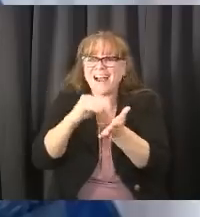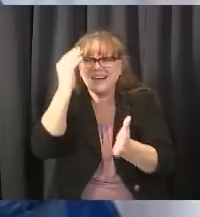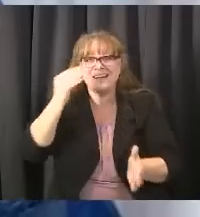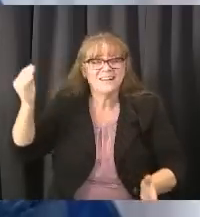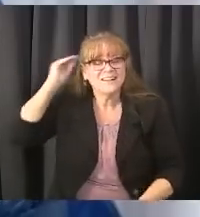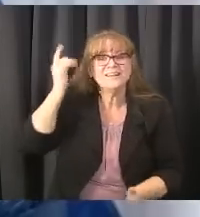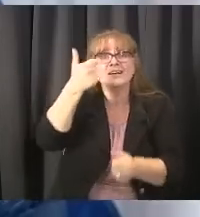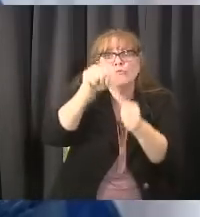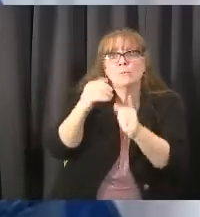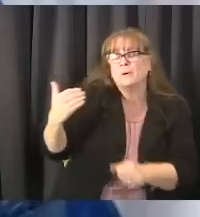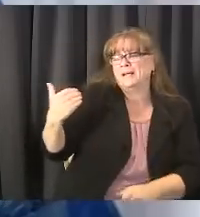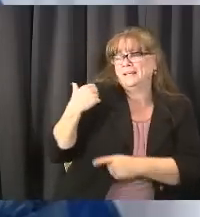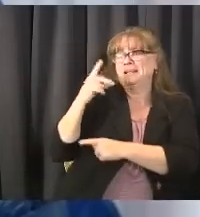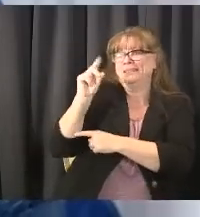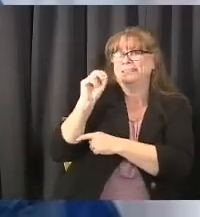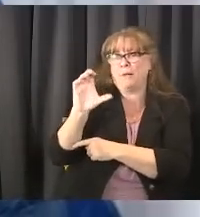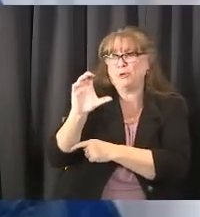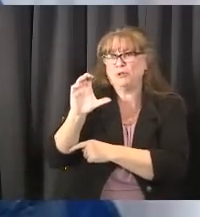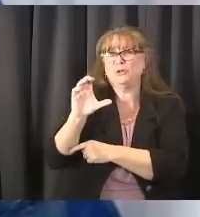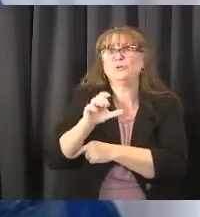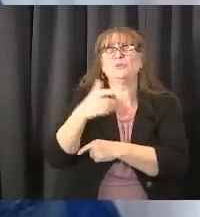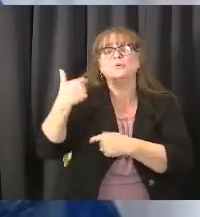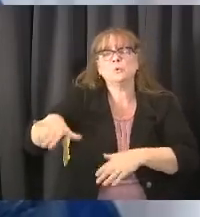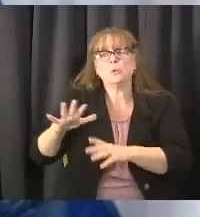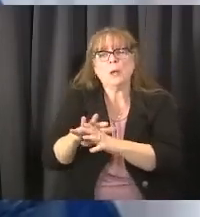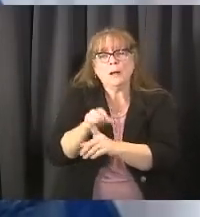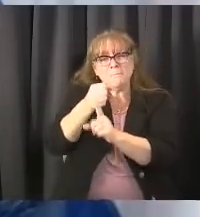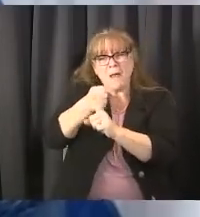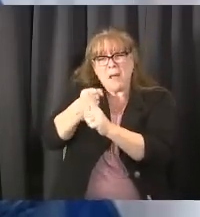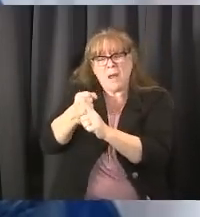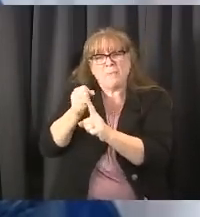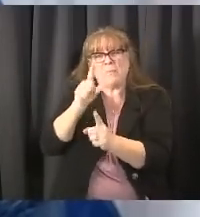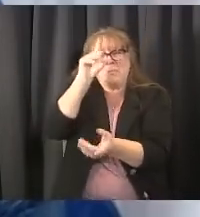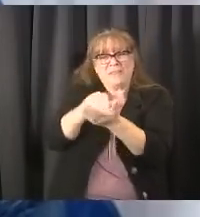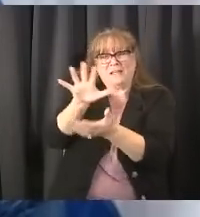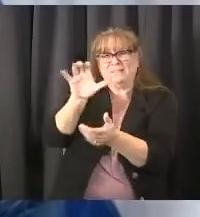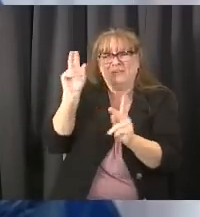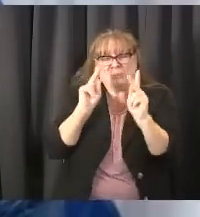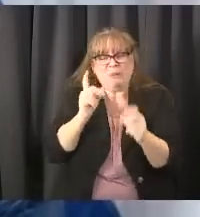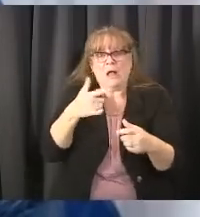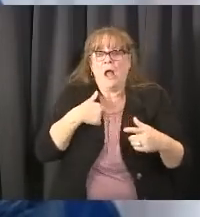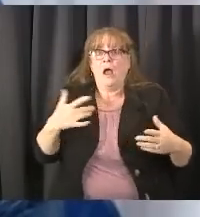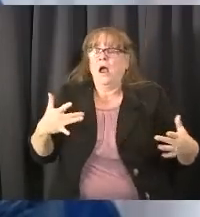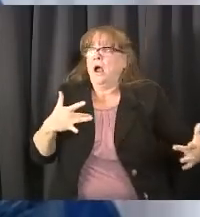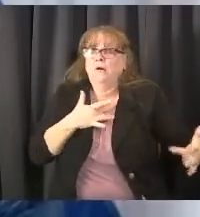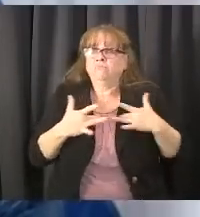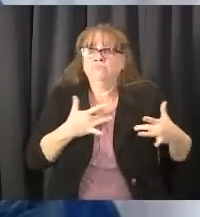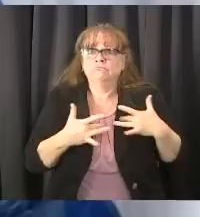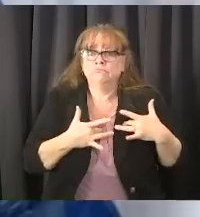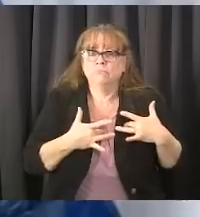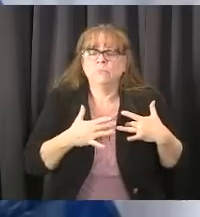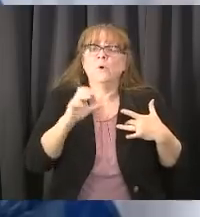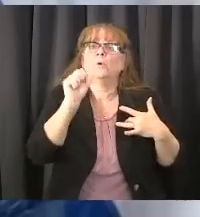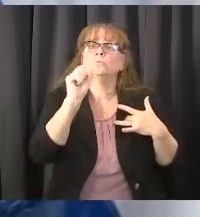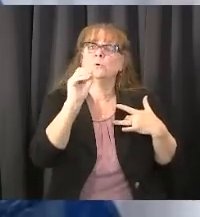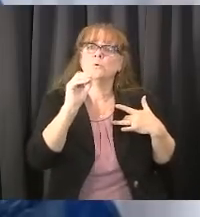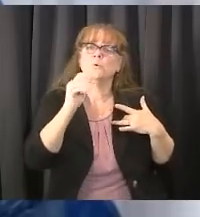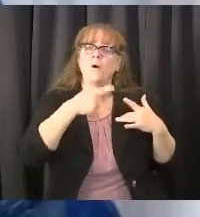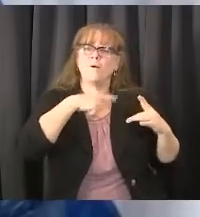capacity. We hope that and wish well for everyone who has a loved one in the hospital with COVID-19 that they